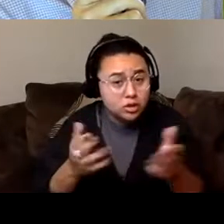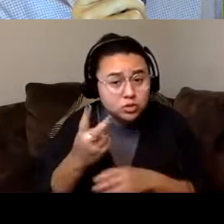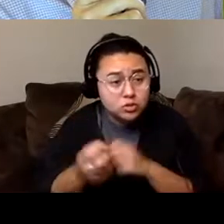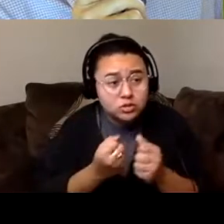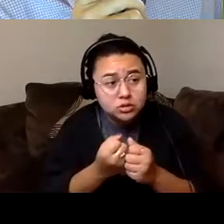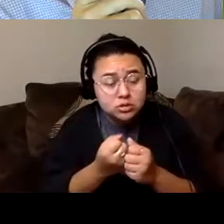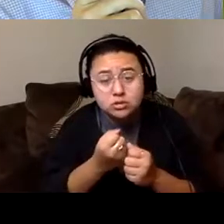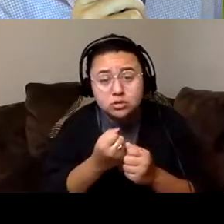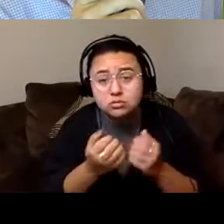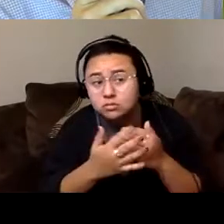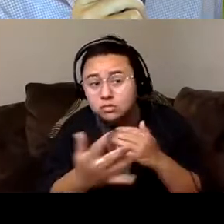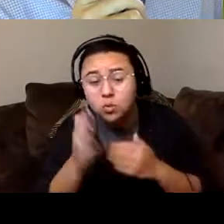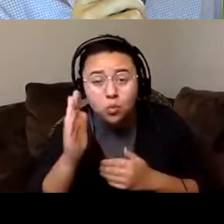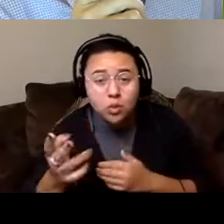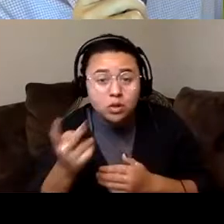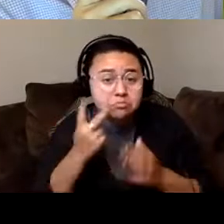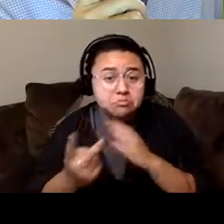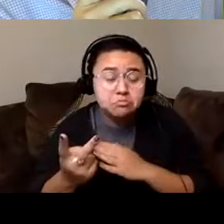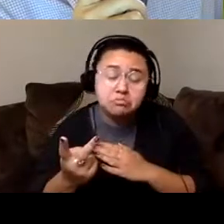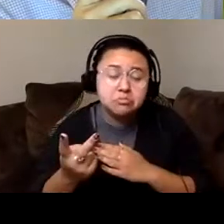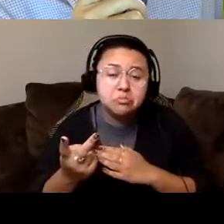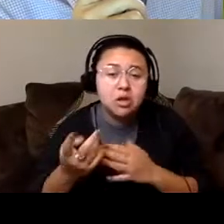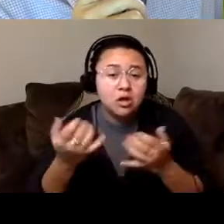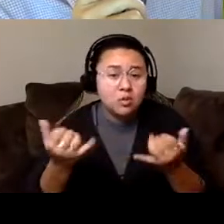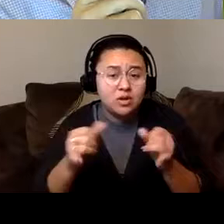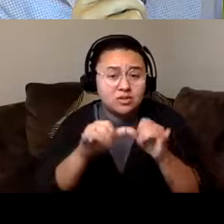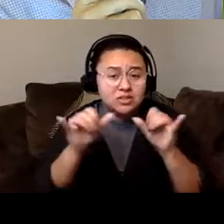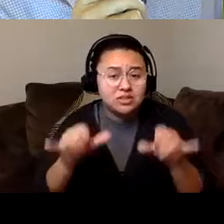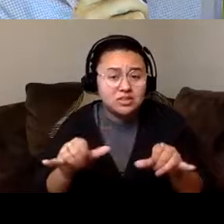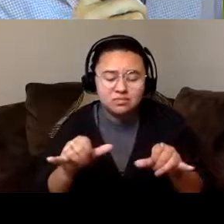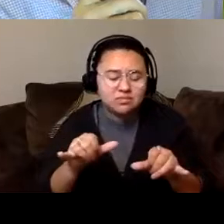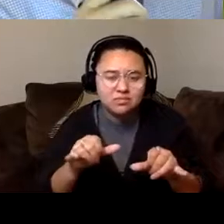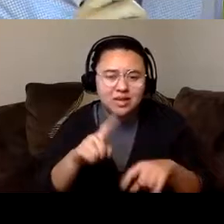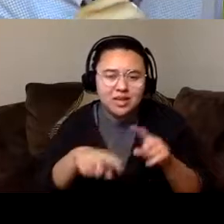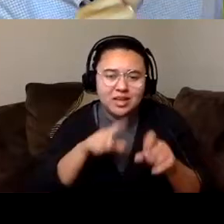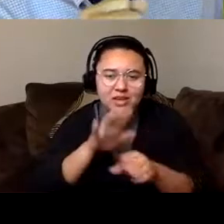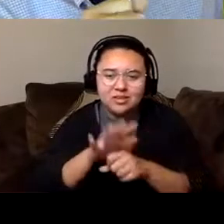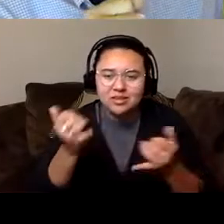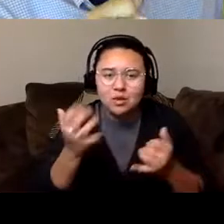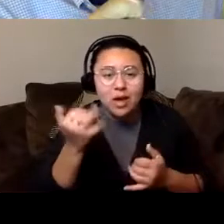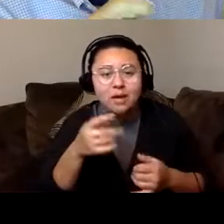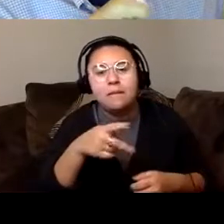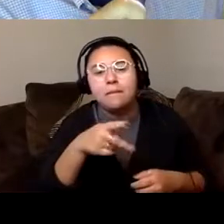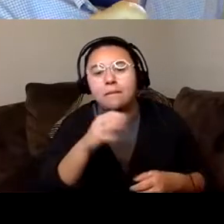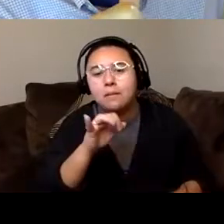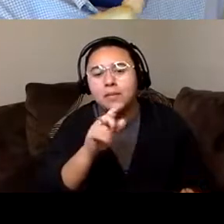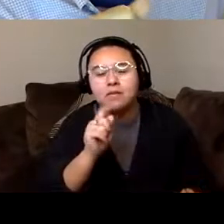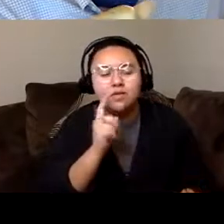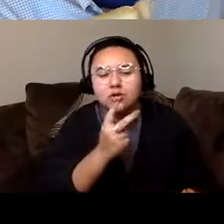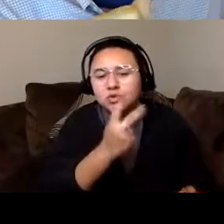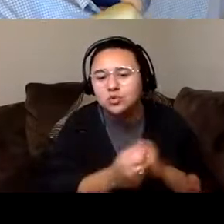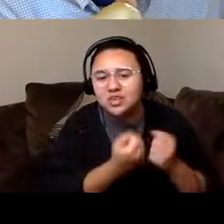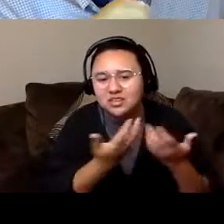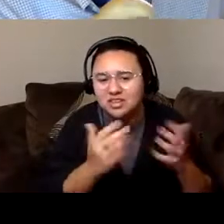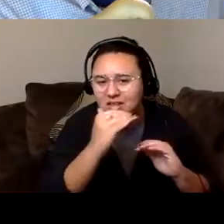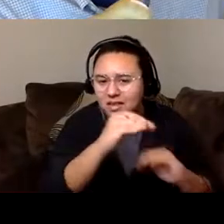system, I can't guarantee that, right? We have 1 year permits. And so in terms of something that people can depend on, that people can say, hey, I'm